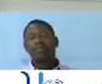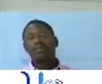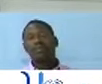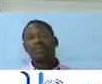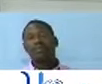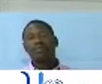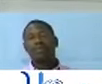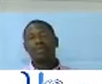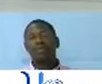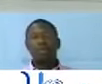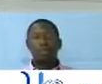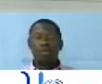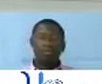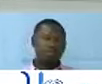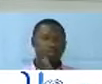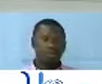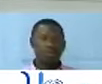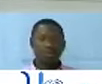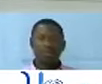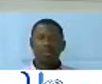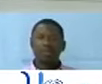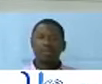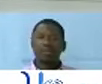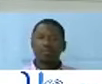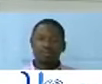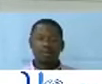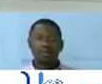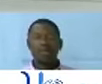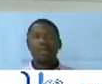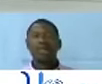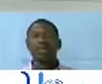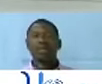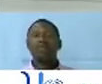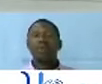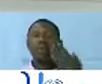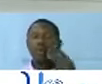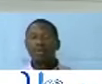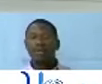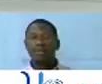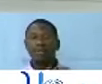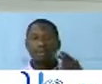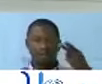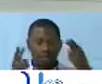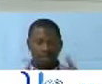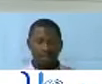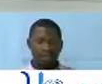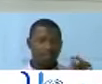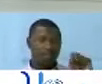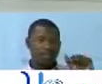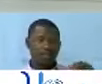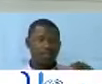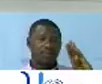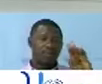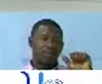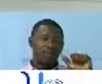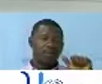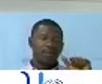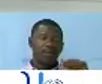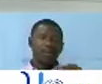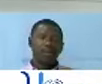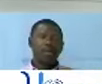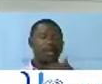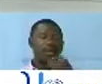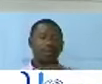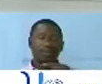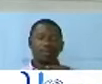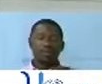We didn't do it effectively. For example, when Council Samba sought to act against the directive by going to court, moy Council